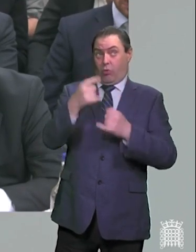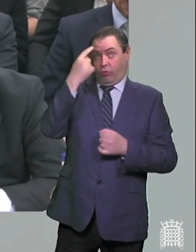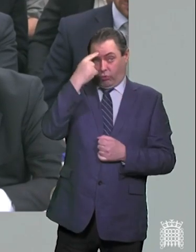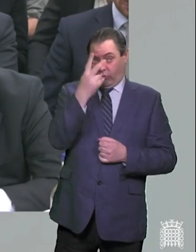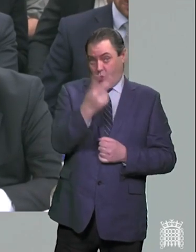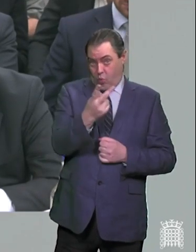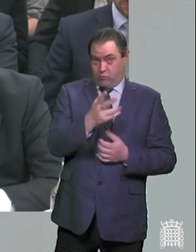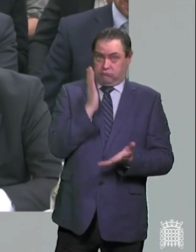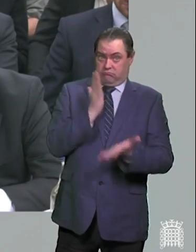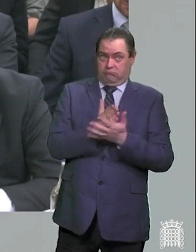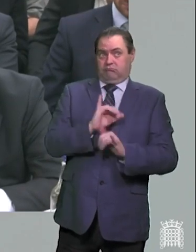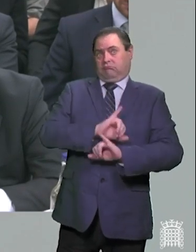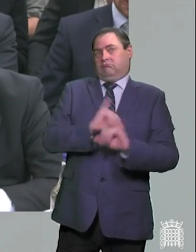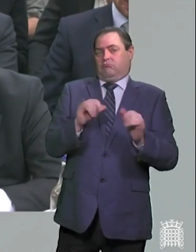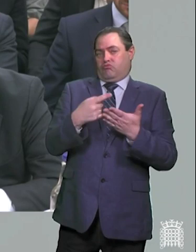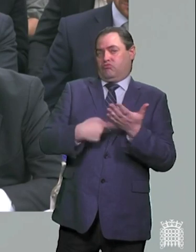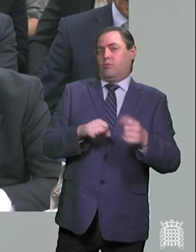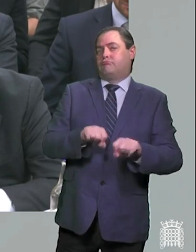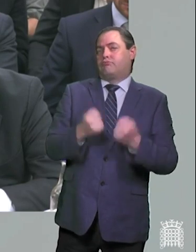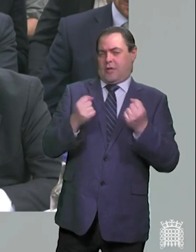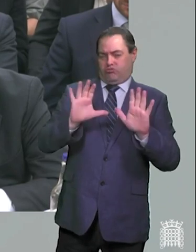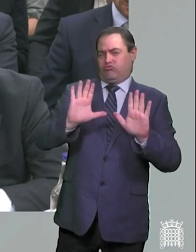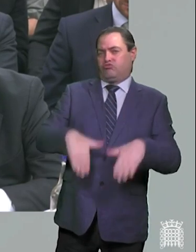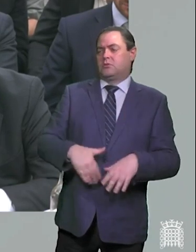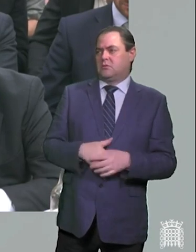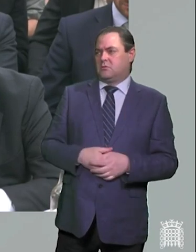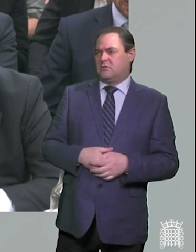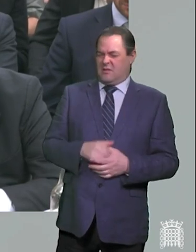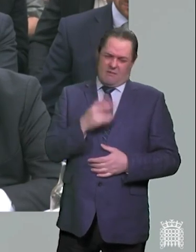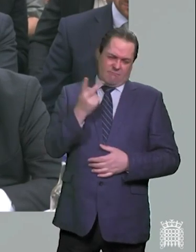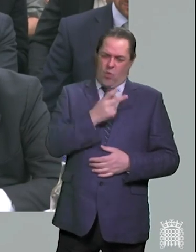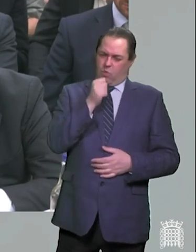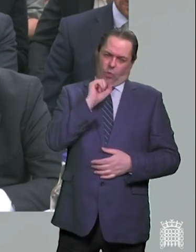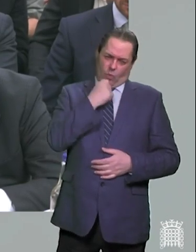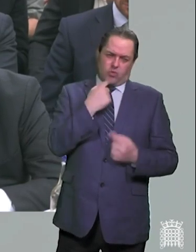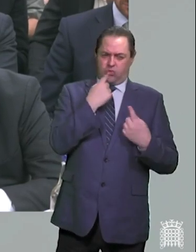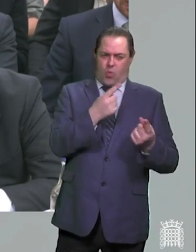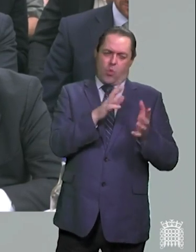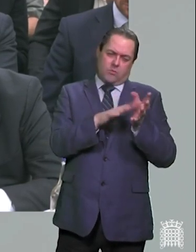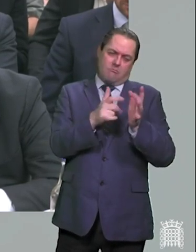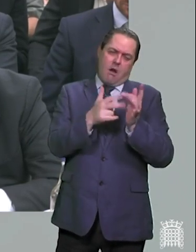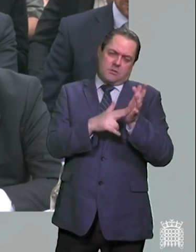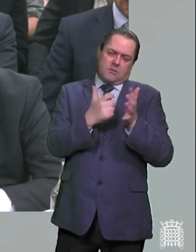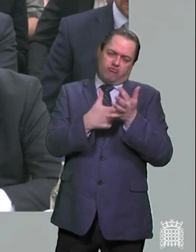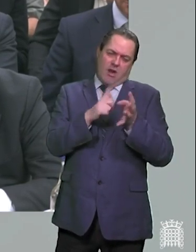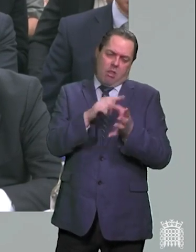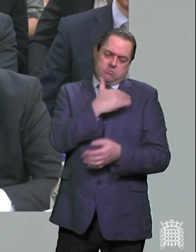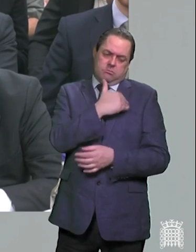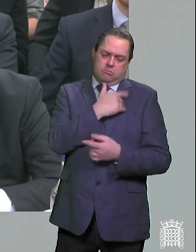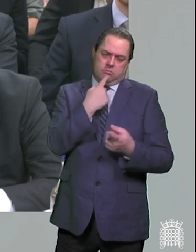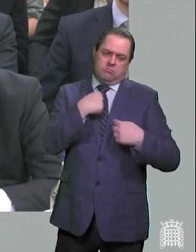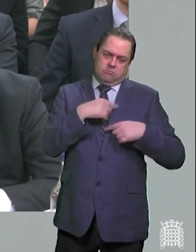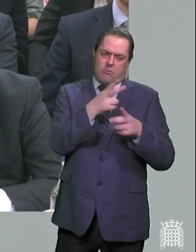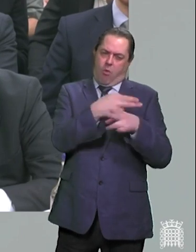thing really was against the rules and should not go ahead, they would have told Martin Reynolds, and it is inconceivable that it would have gone